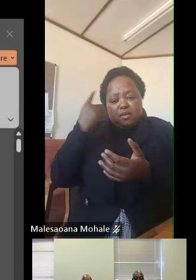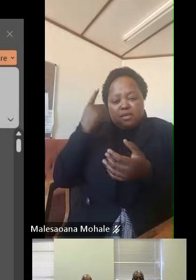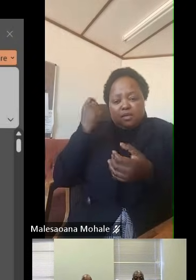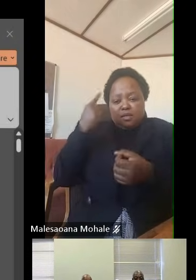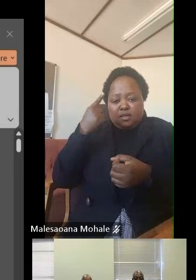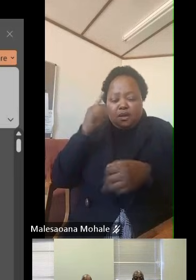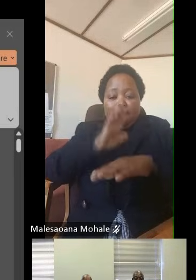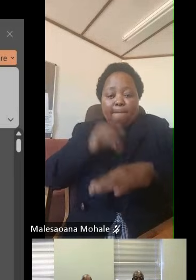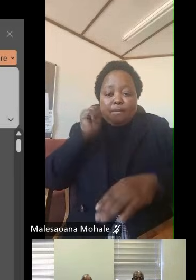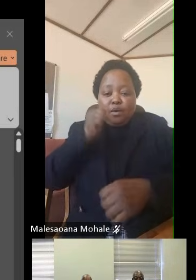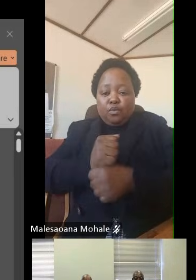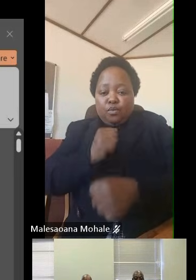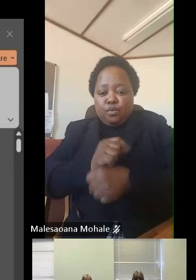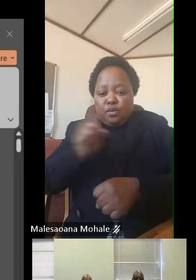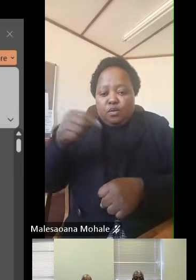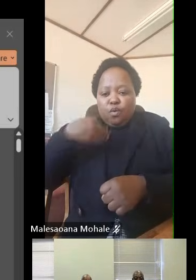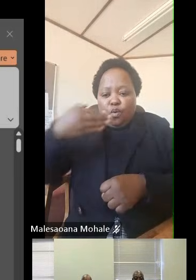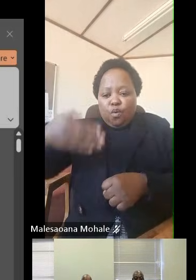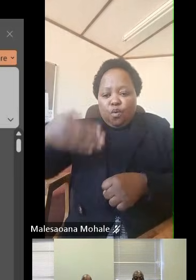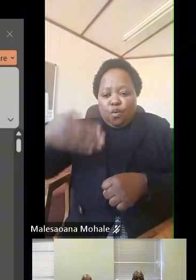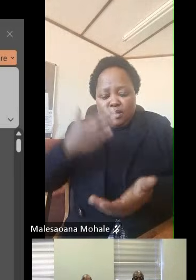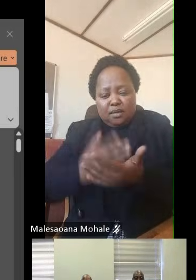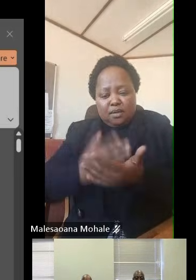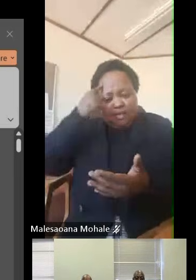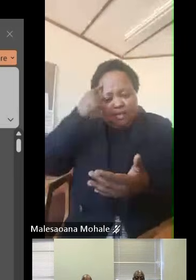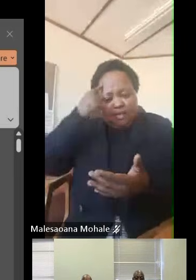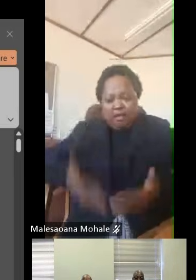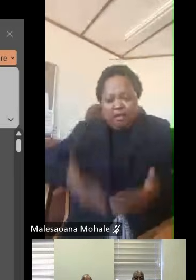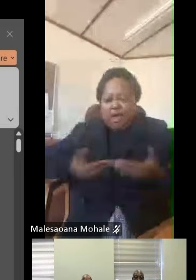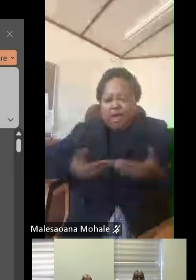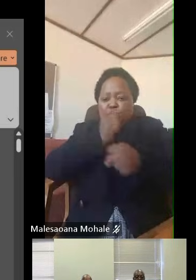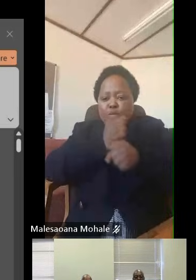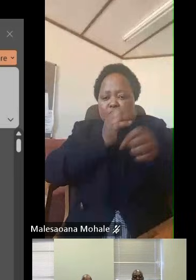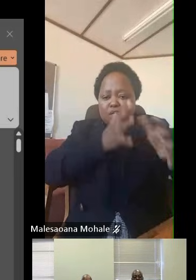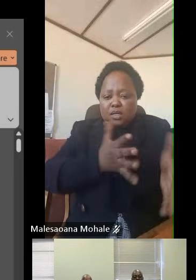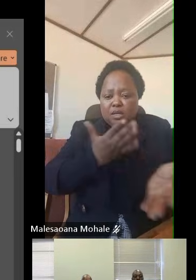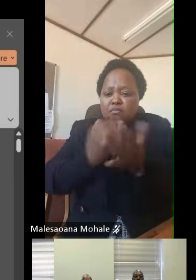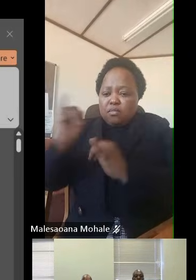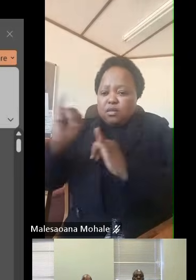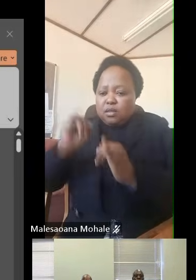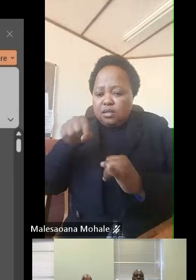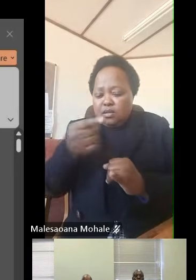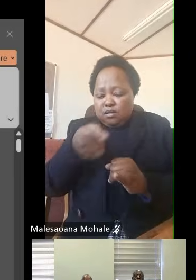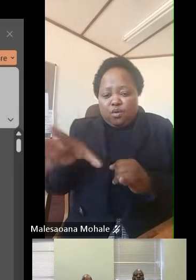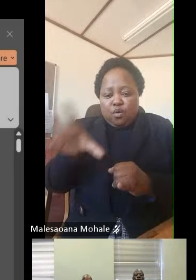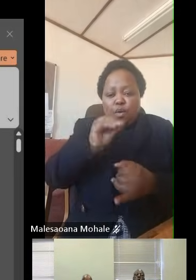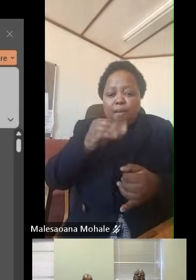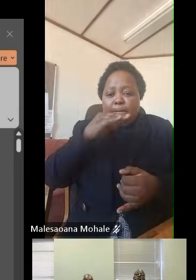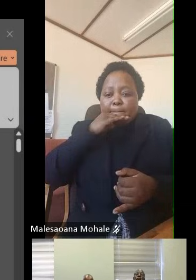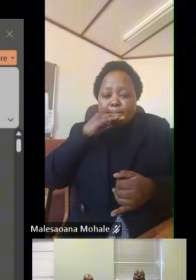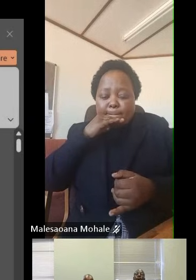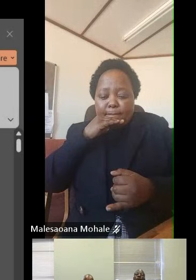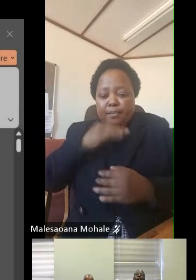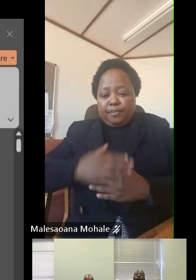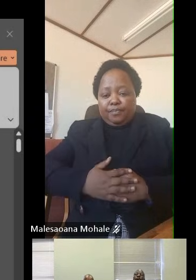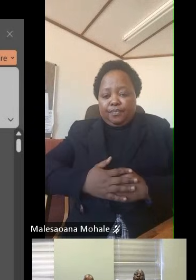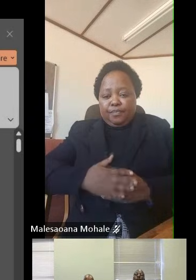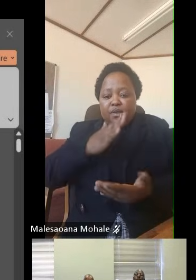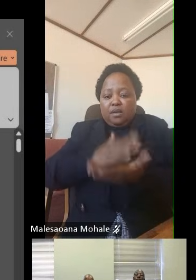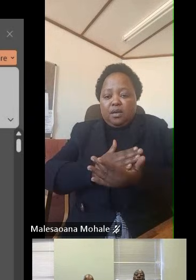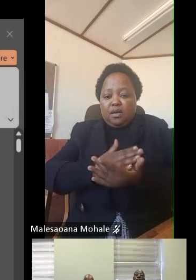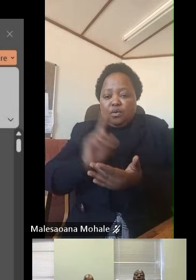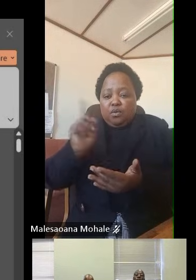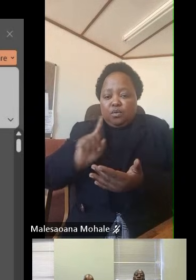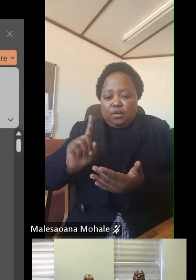of the health workers and what the introduction of these things actually means from an acceptability perspective